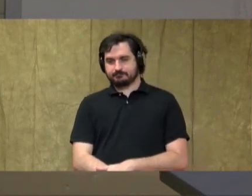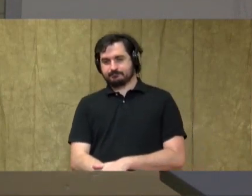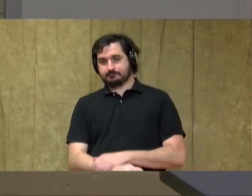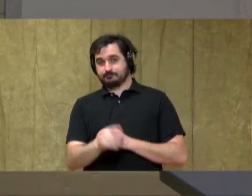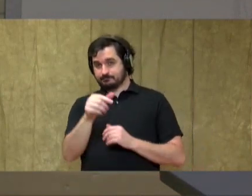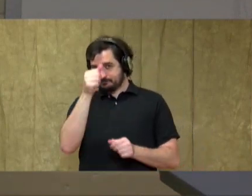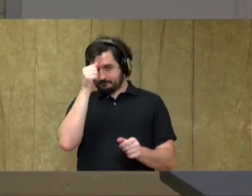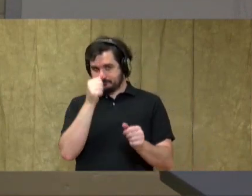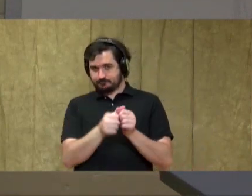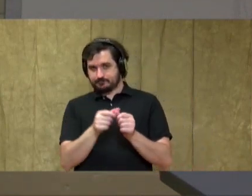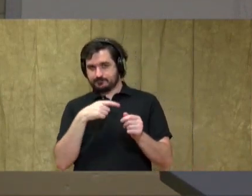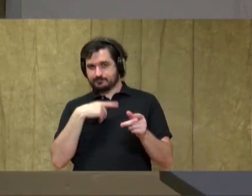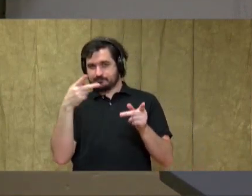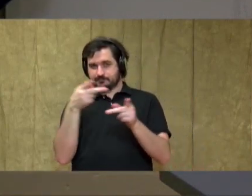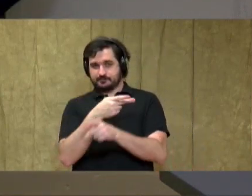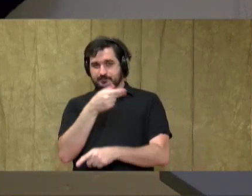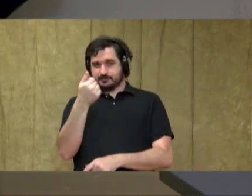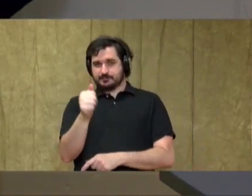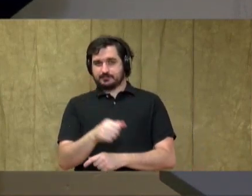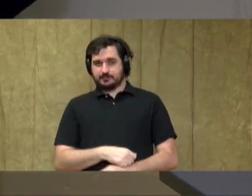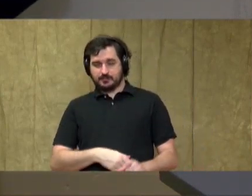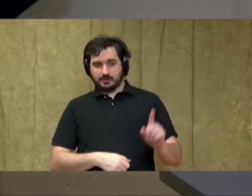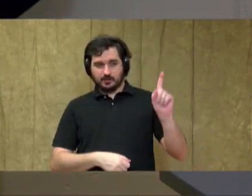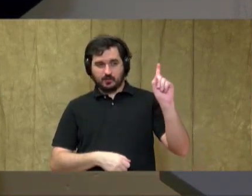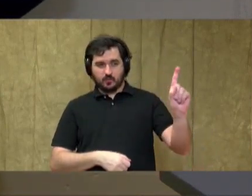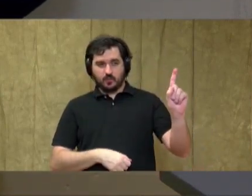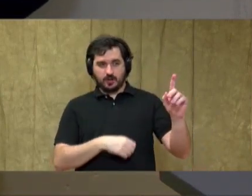And remember, we can multiply our 1/10